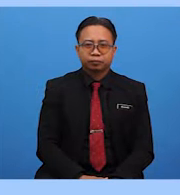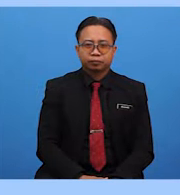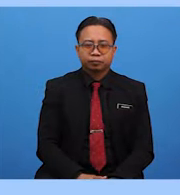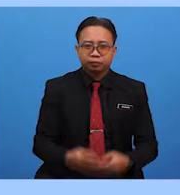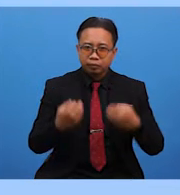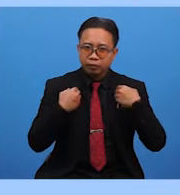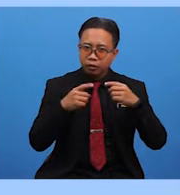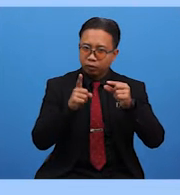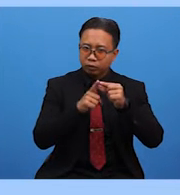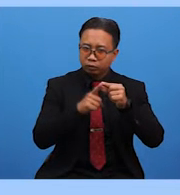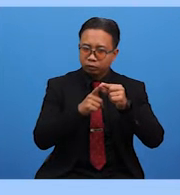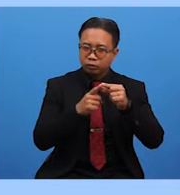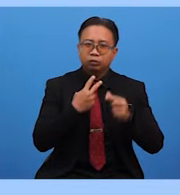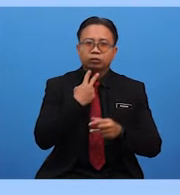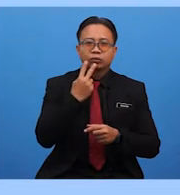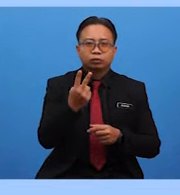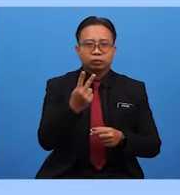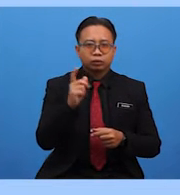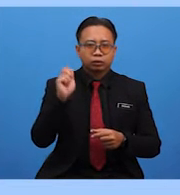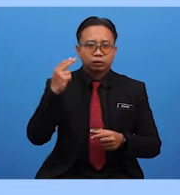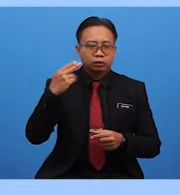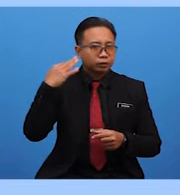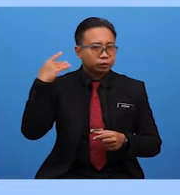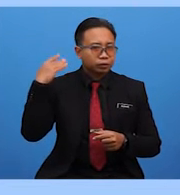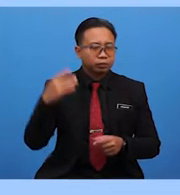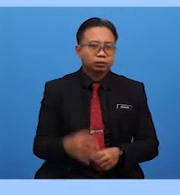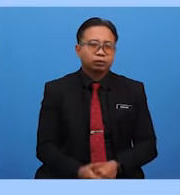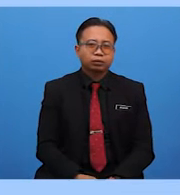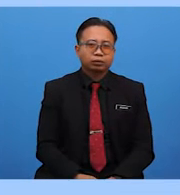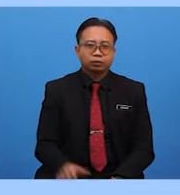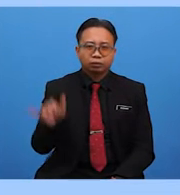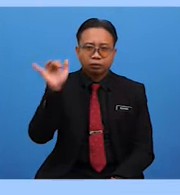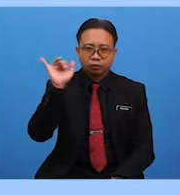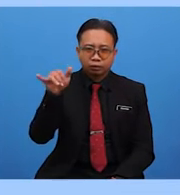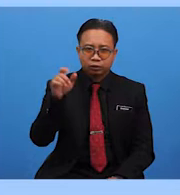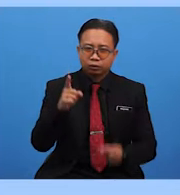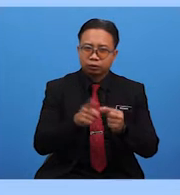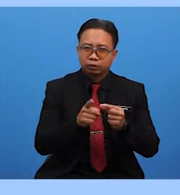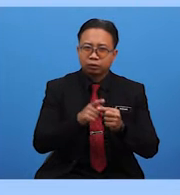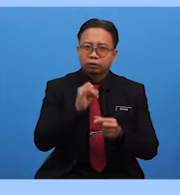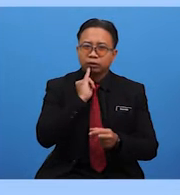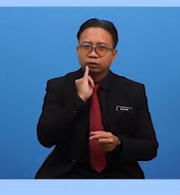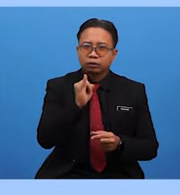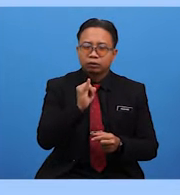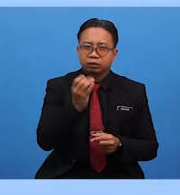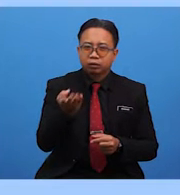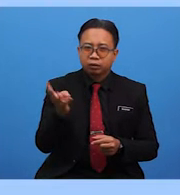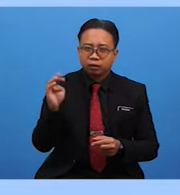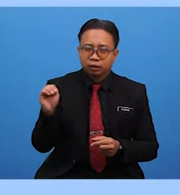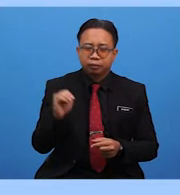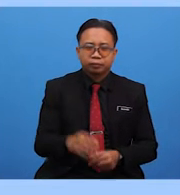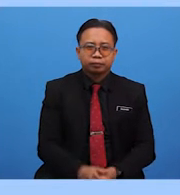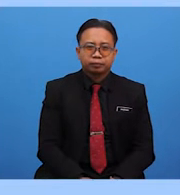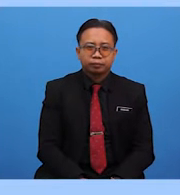Is there any word with the voiced th sound? Yes, the word is